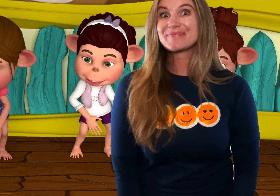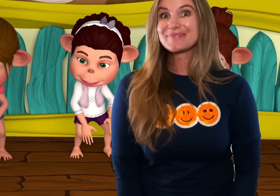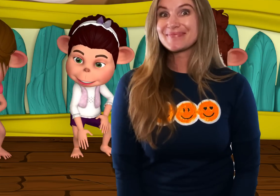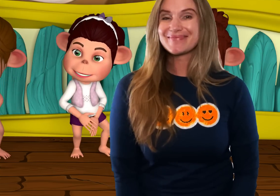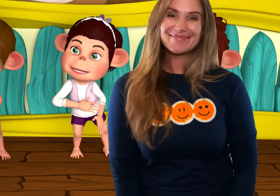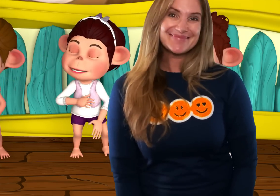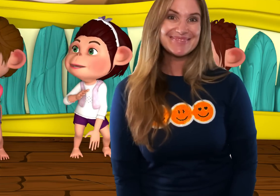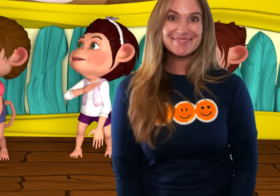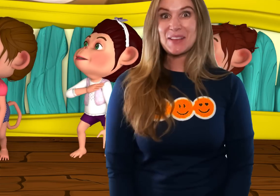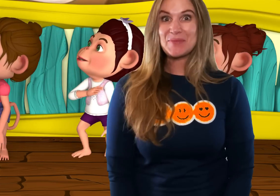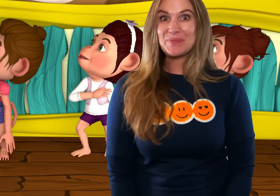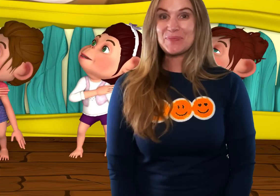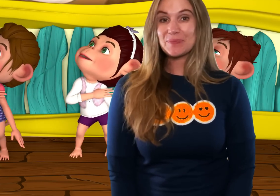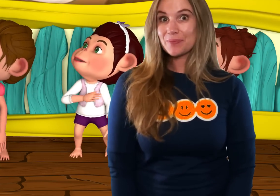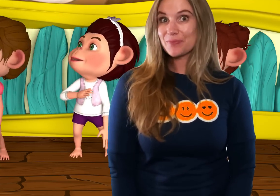bed